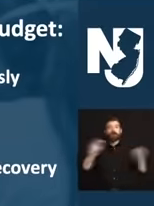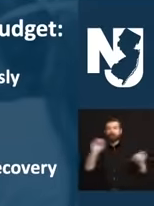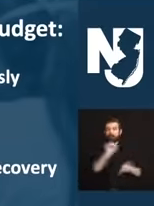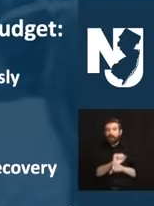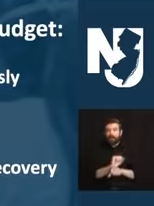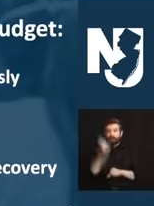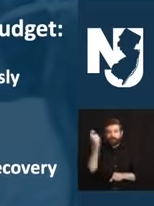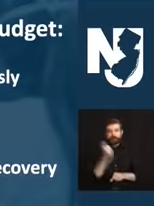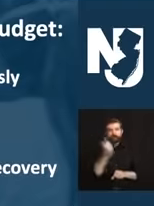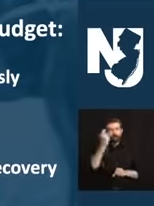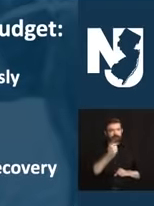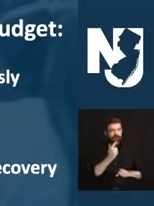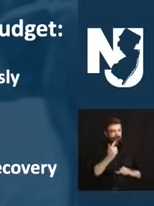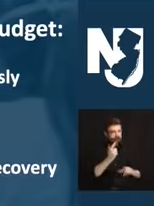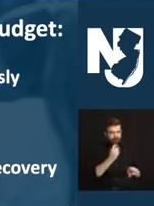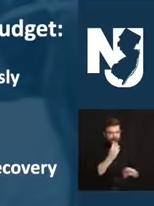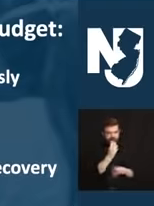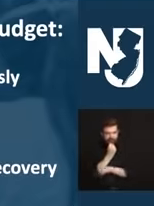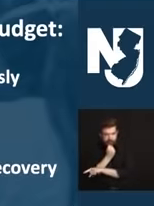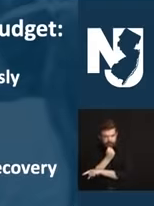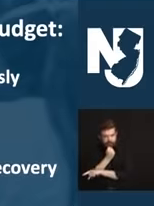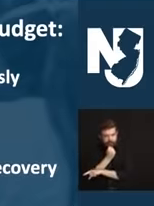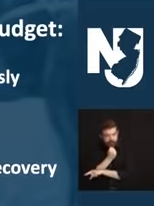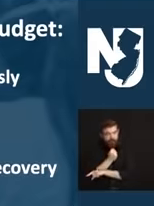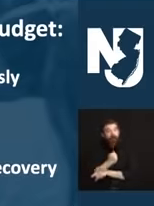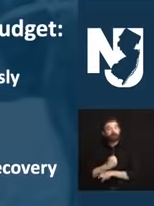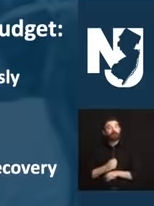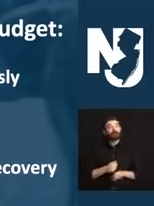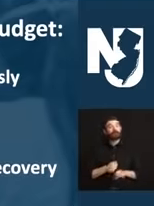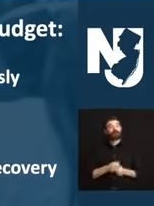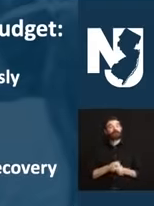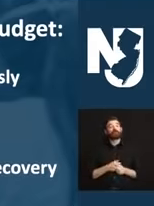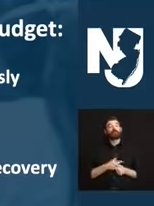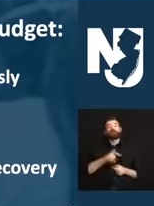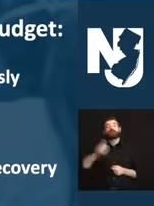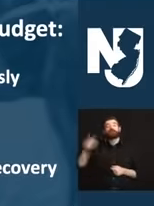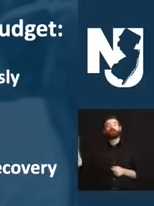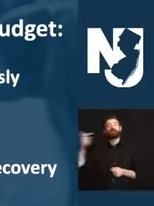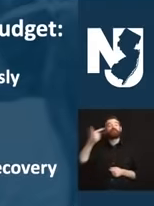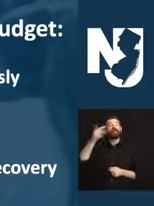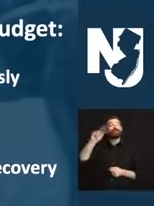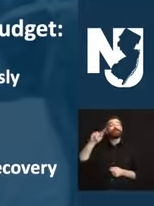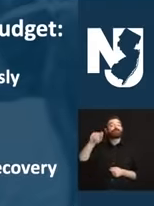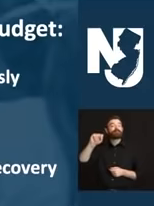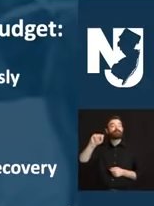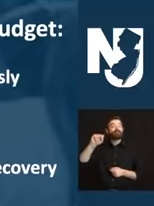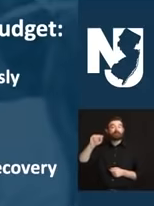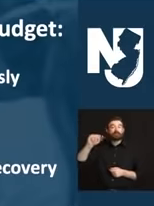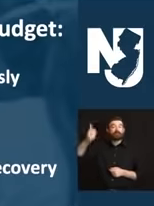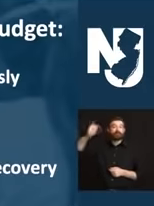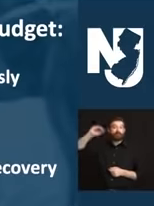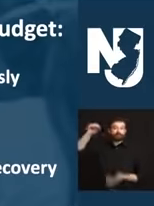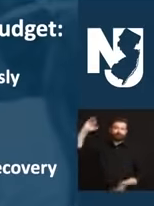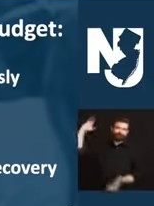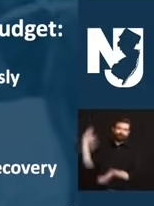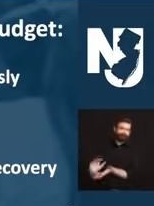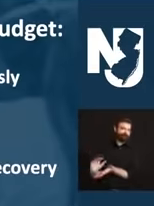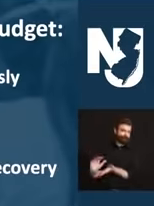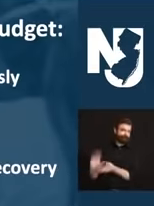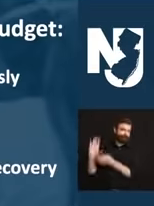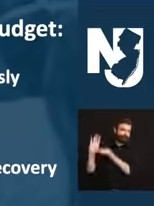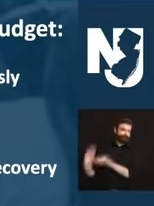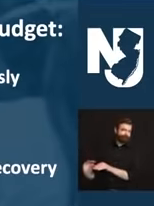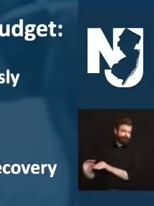cuts all other discretionary grants by 10%. It defers billions of dollars